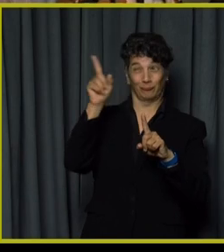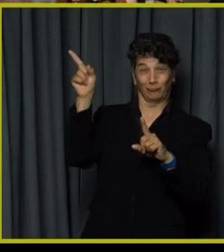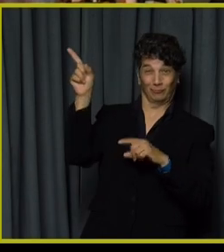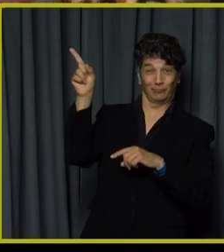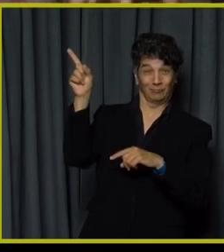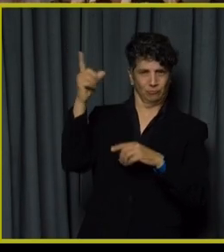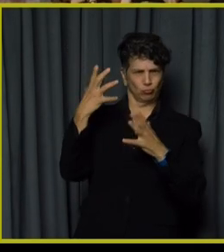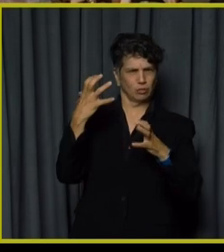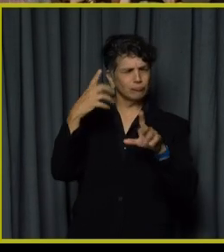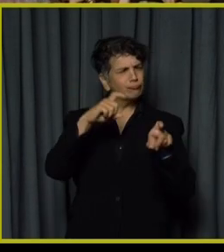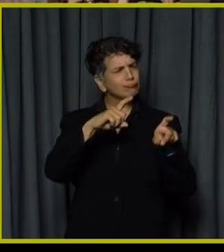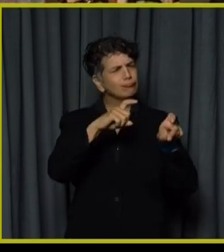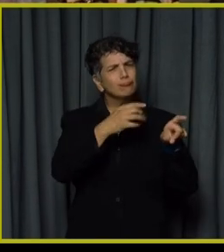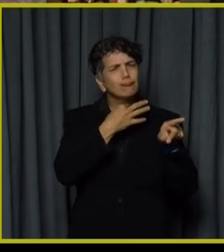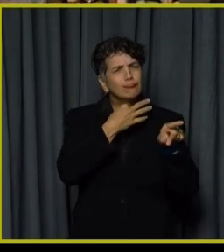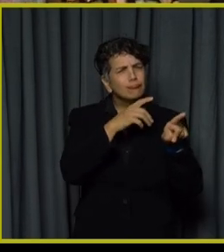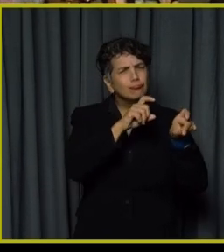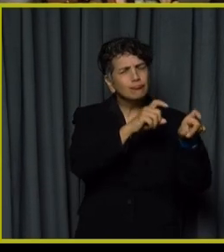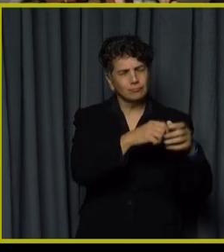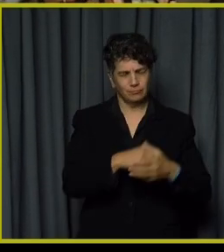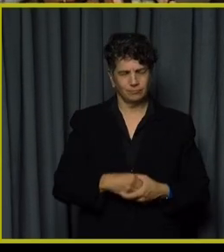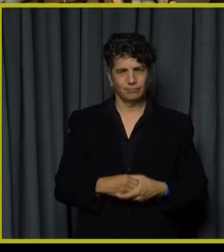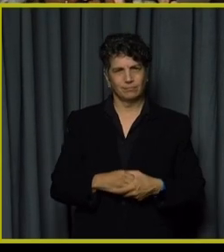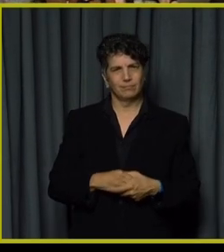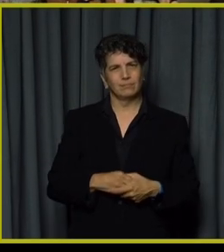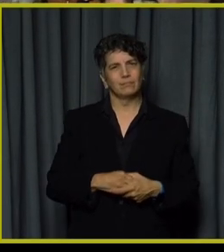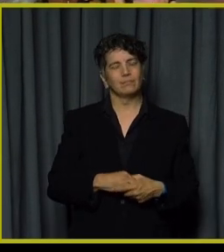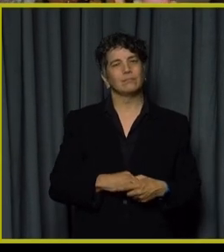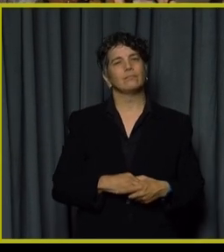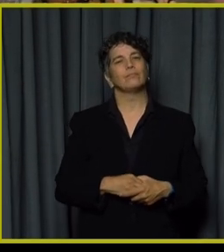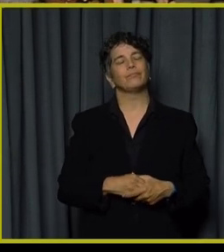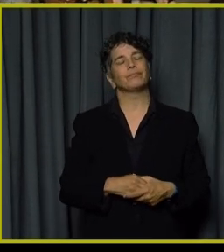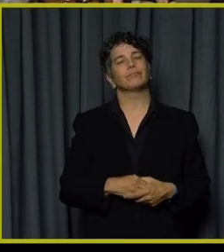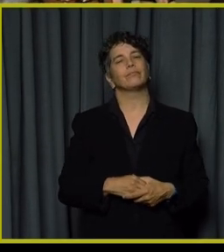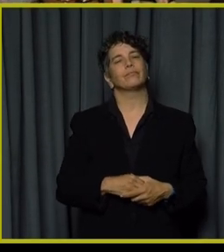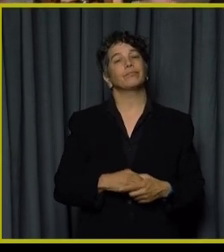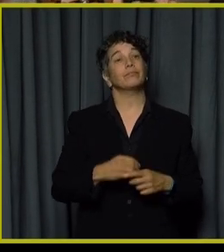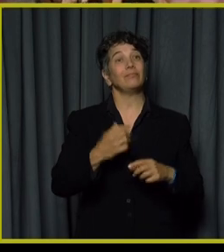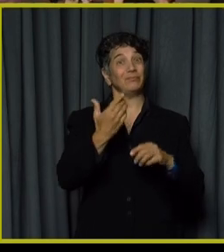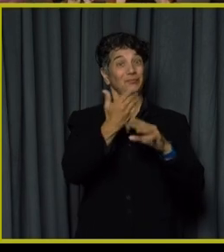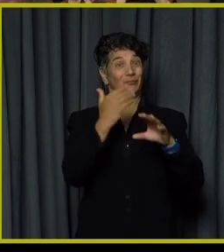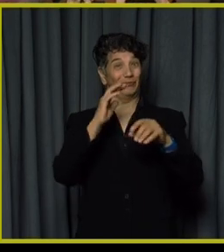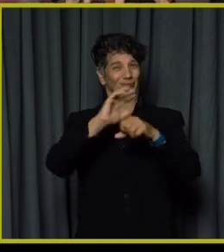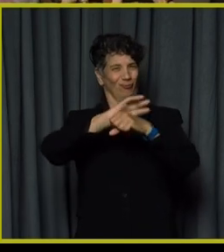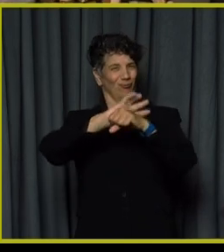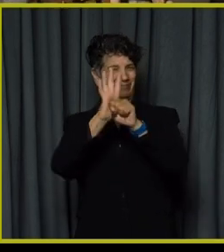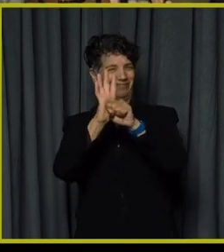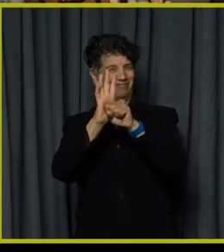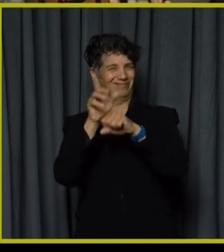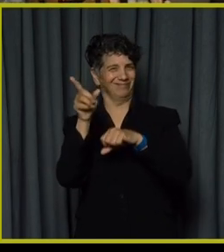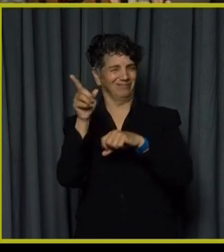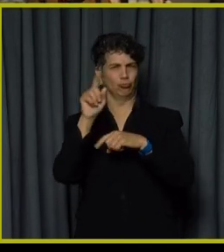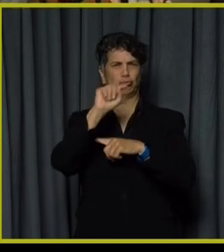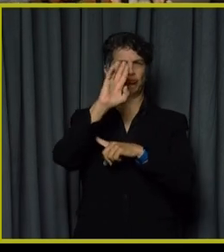you. Before COVID-19 hit, Donald Trump saying his economy was great, great, great economy.